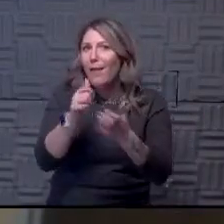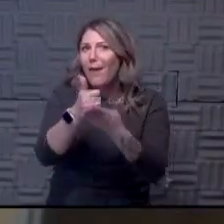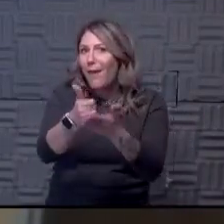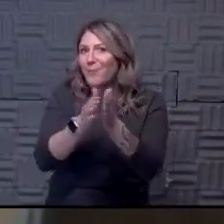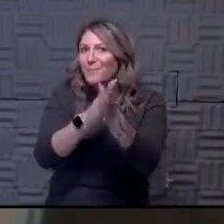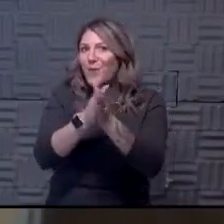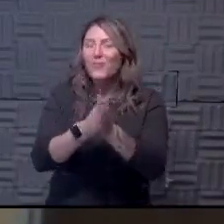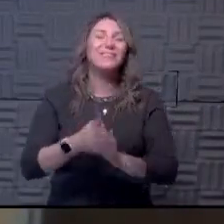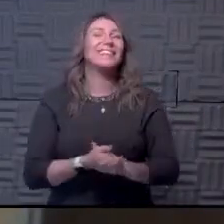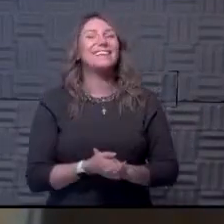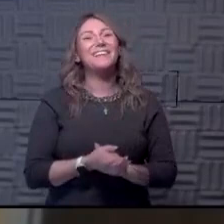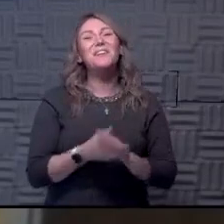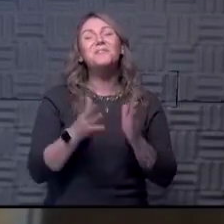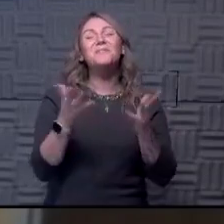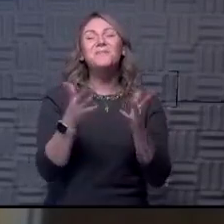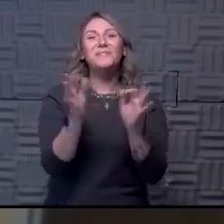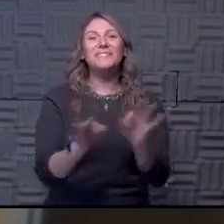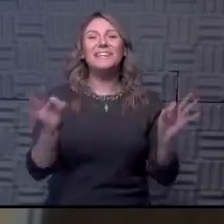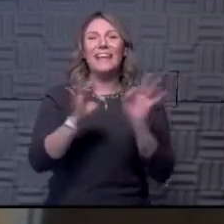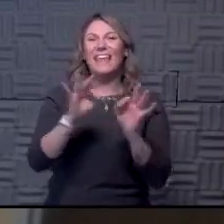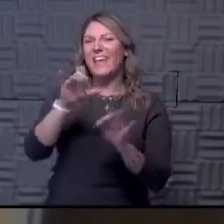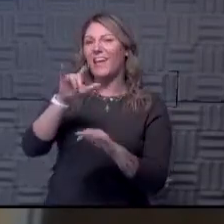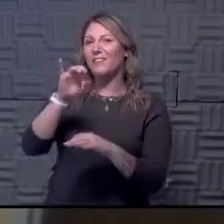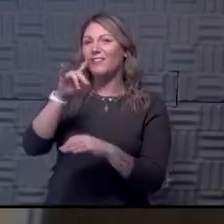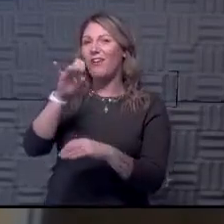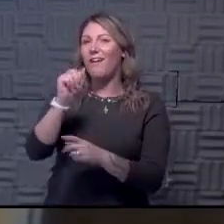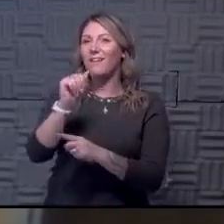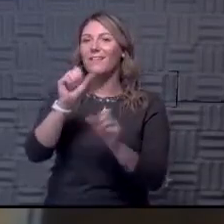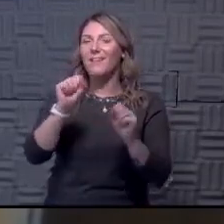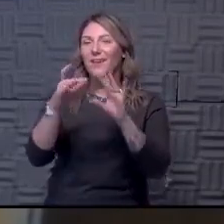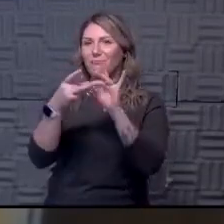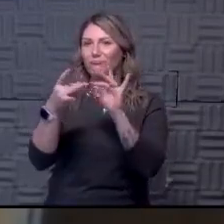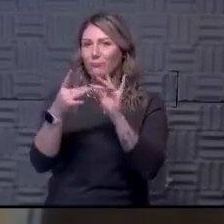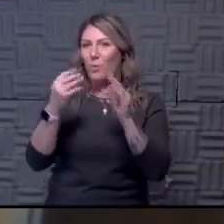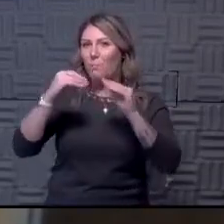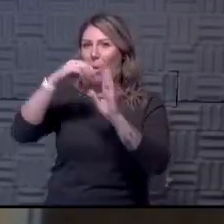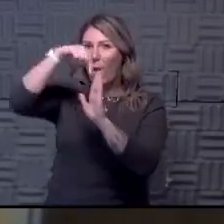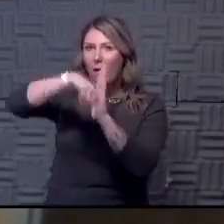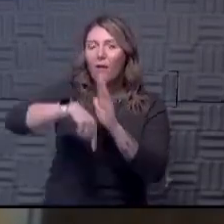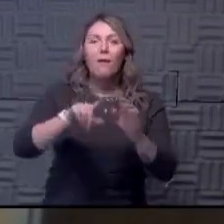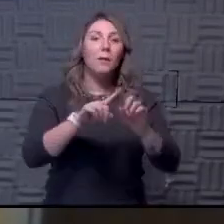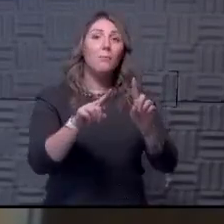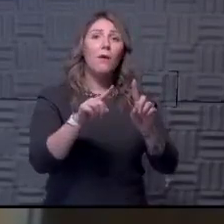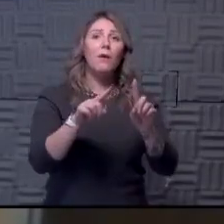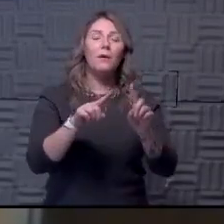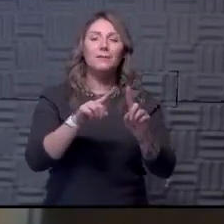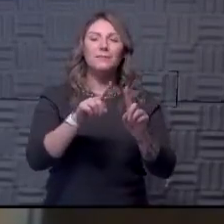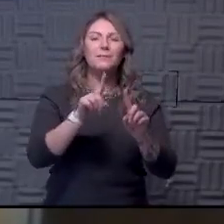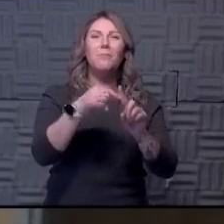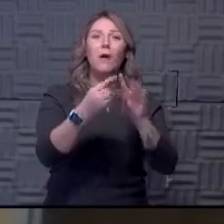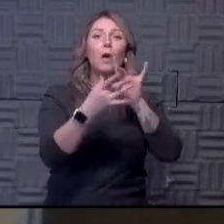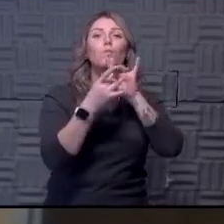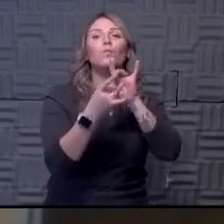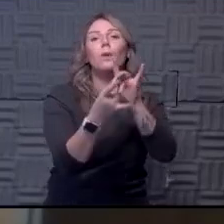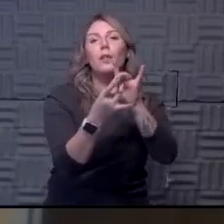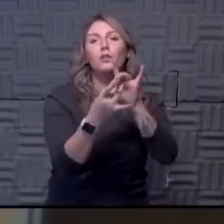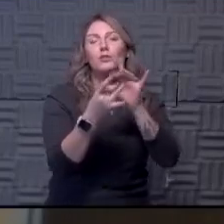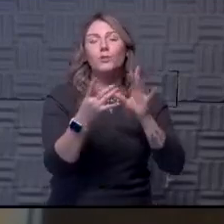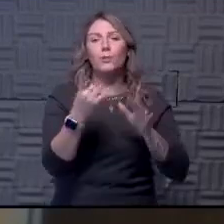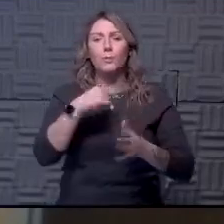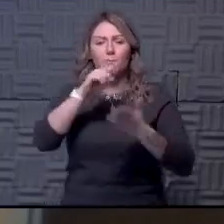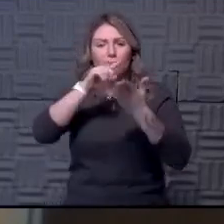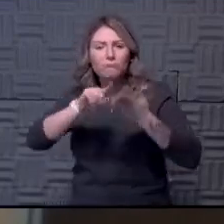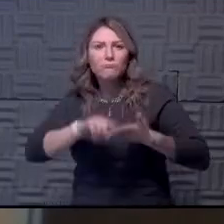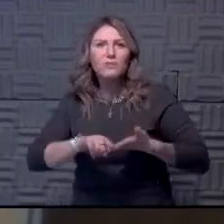I think the key, and Claudia could talk more about this as well, I think the key is that it's all about relationships. So we've done a lot of research